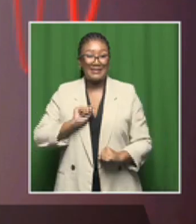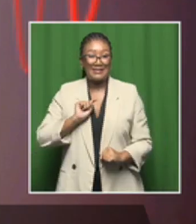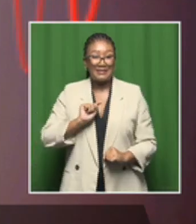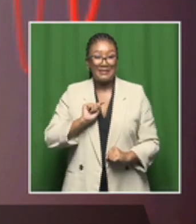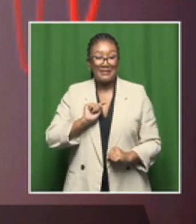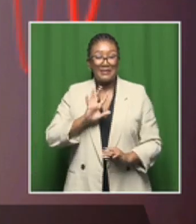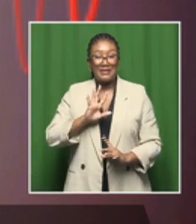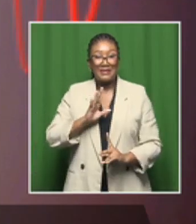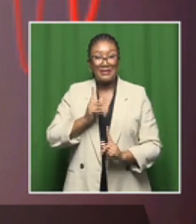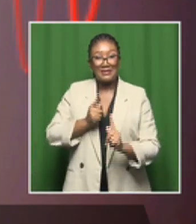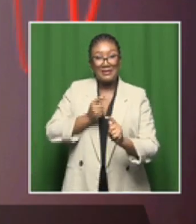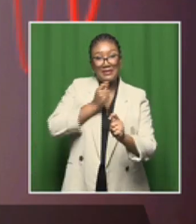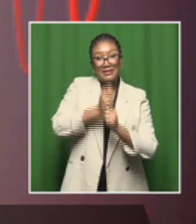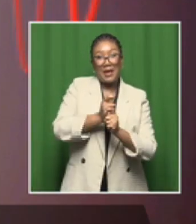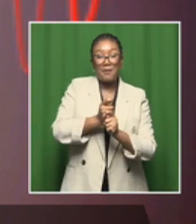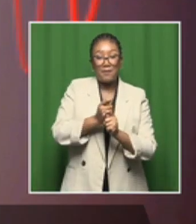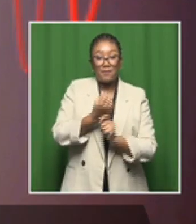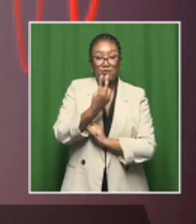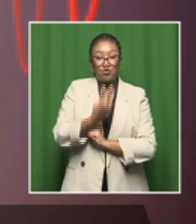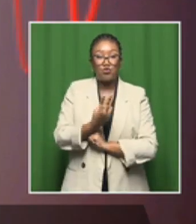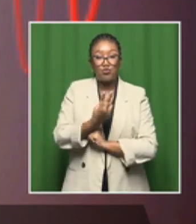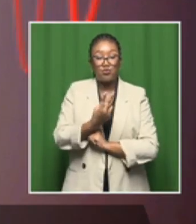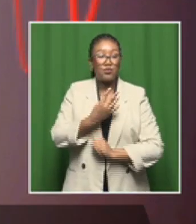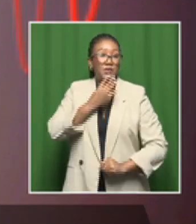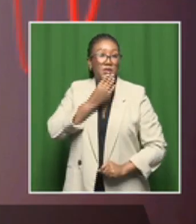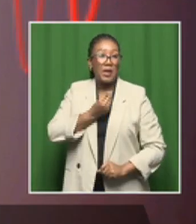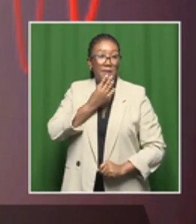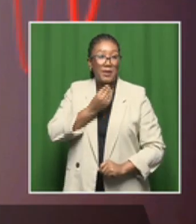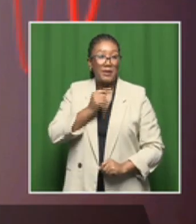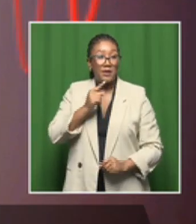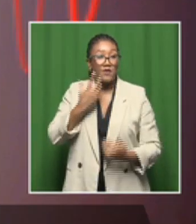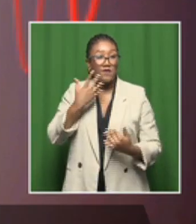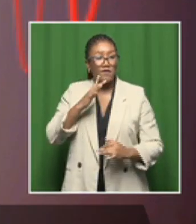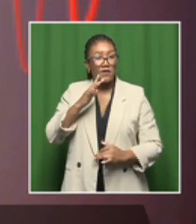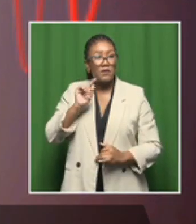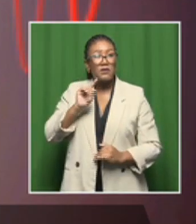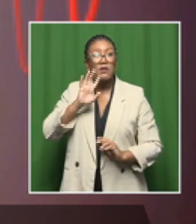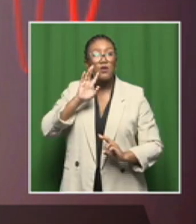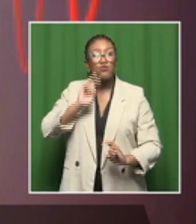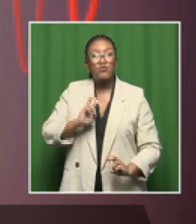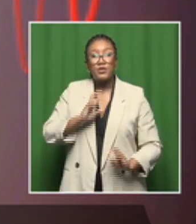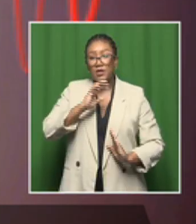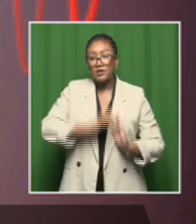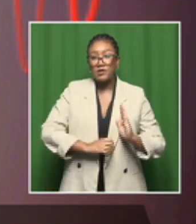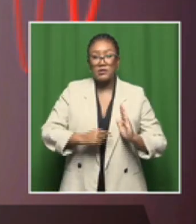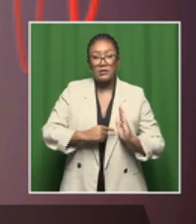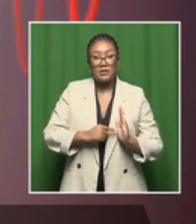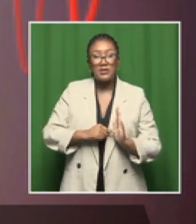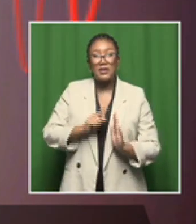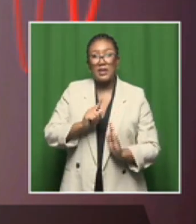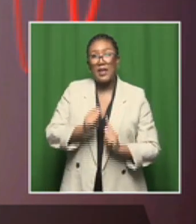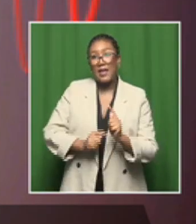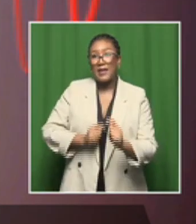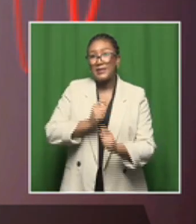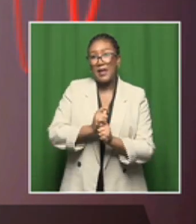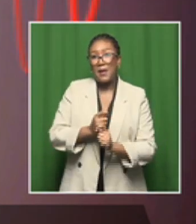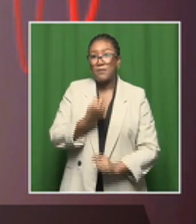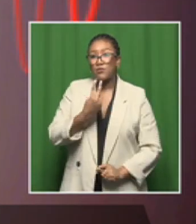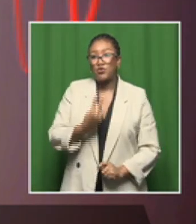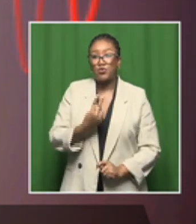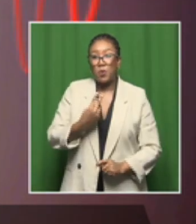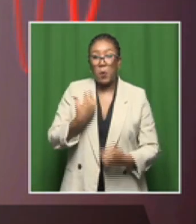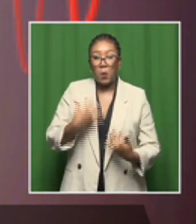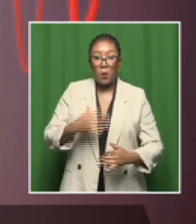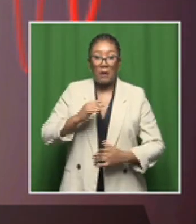type 2 diabetes. And recent statistics reveal that type 2 diabetes incidents have doubled in South